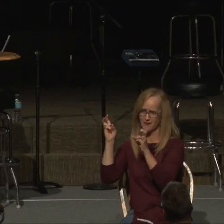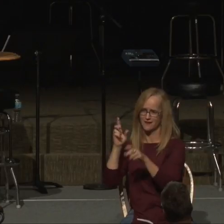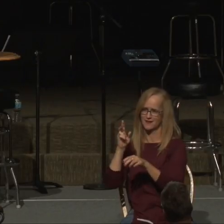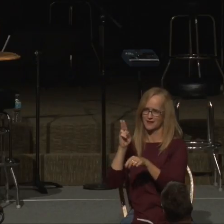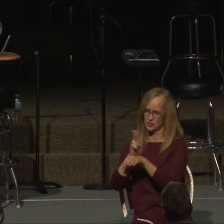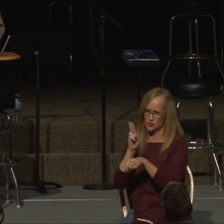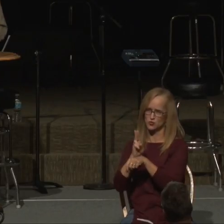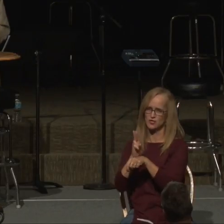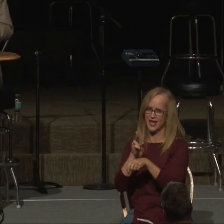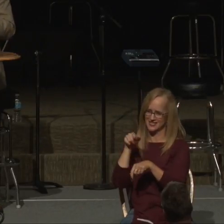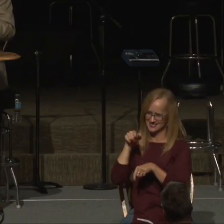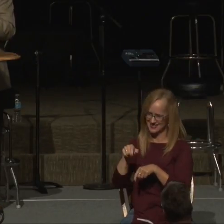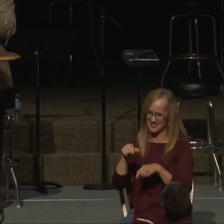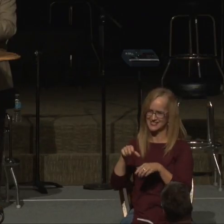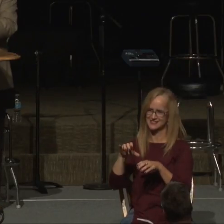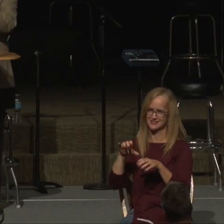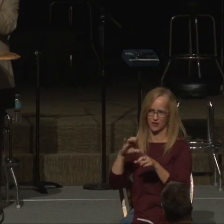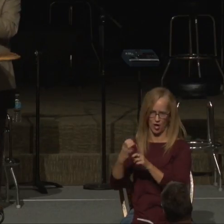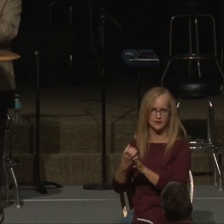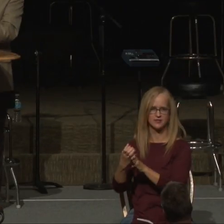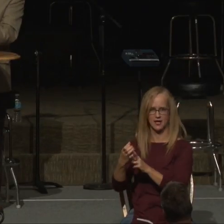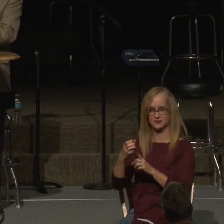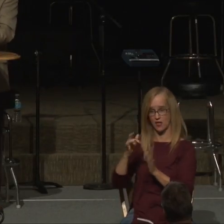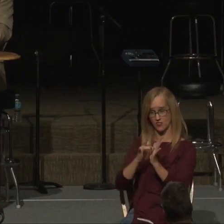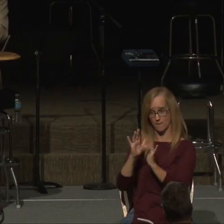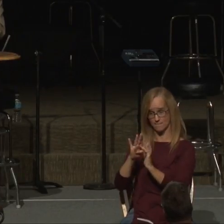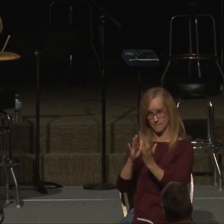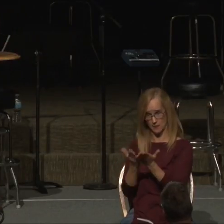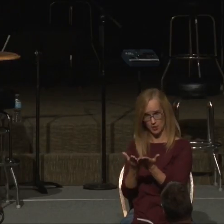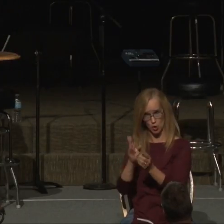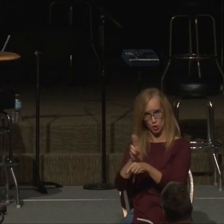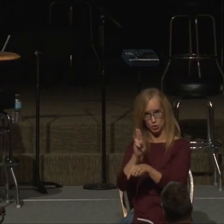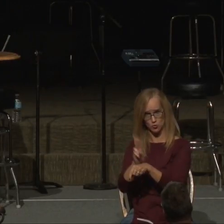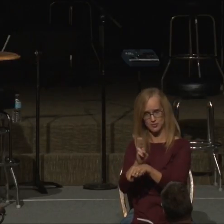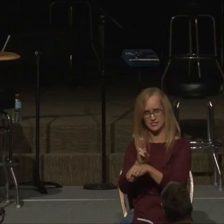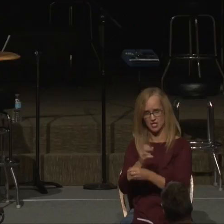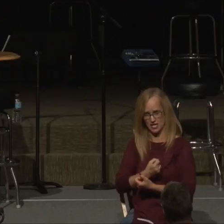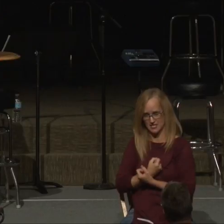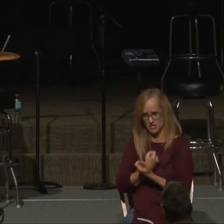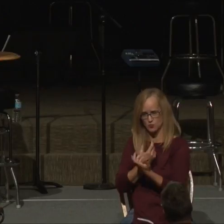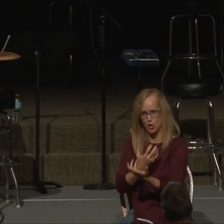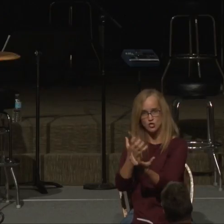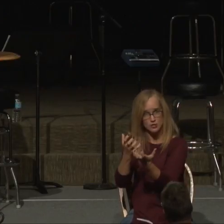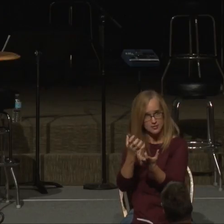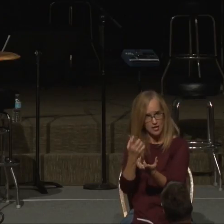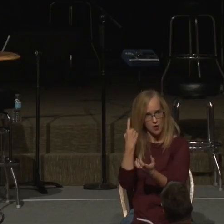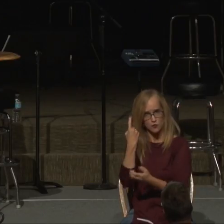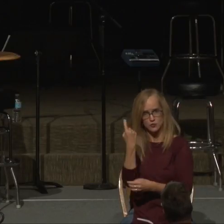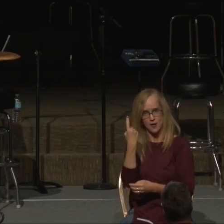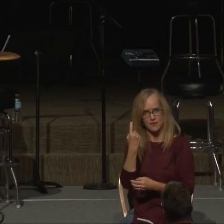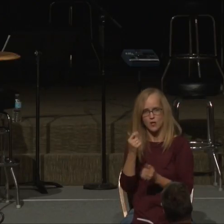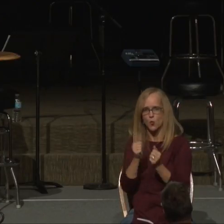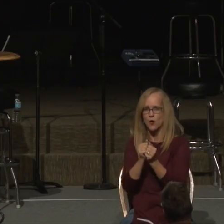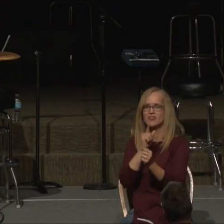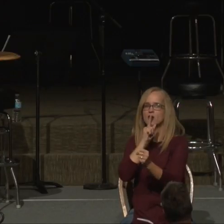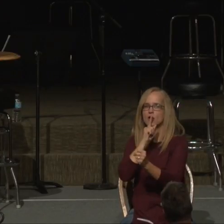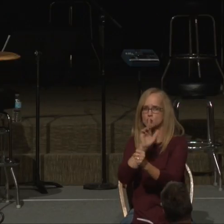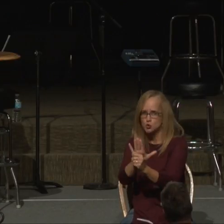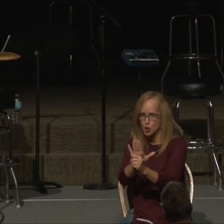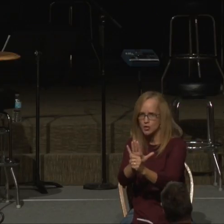this context. The biblical usage in this context is expressing a desire for something with